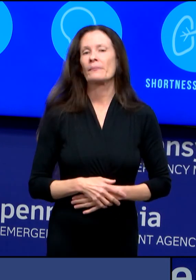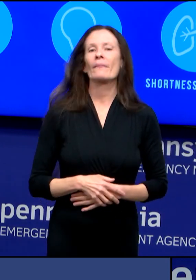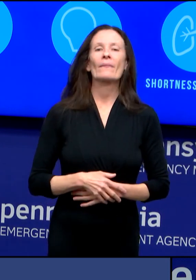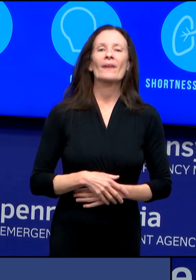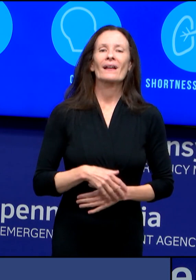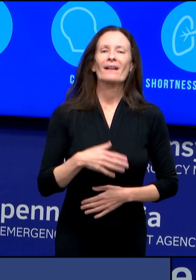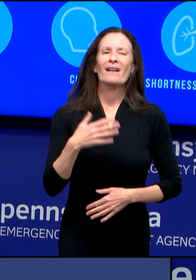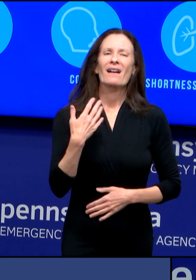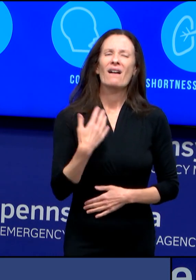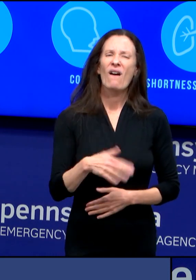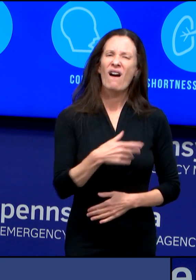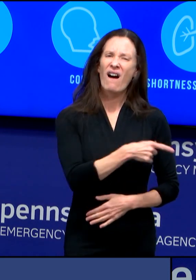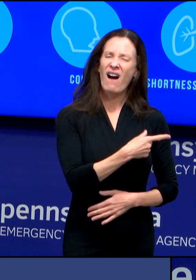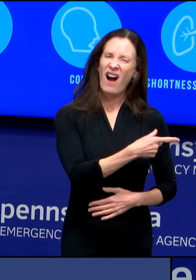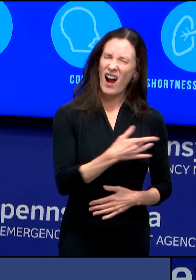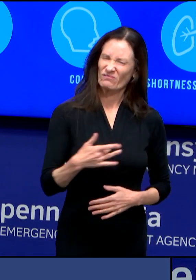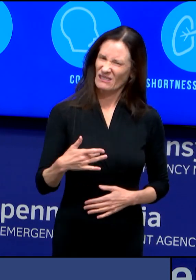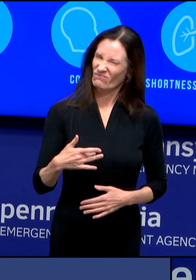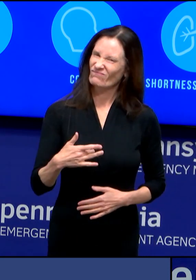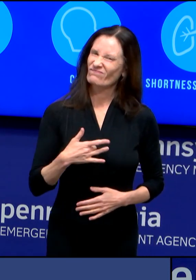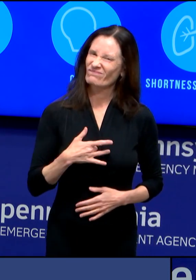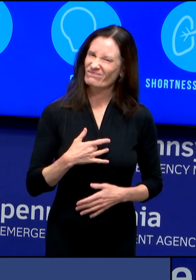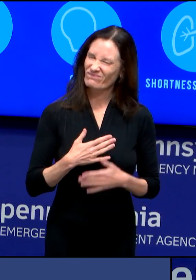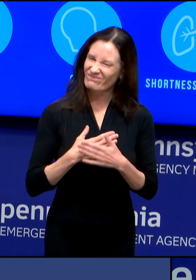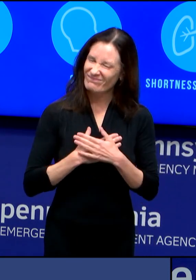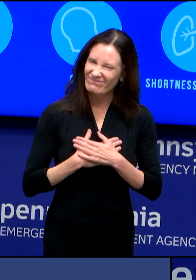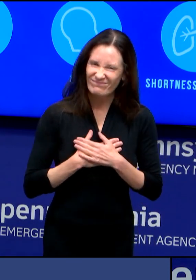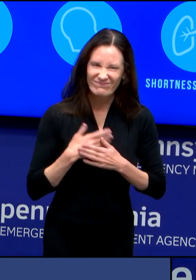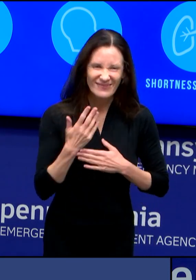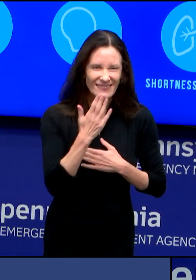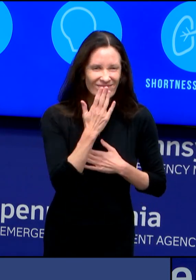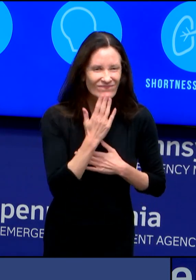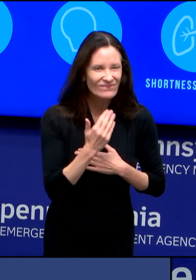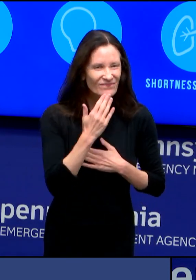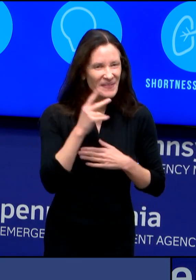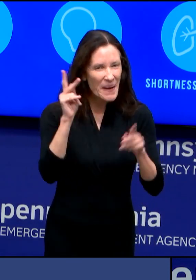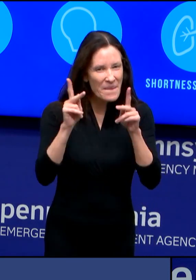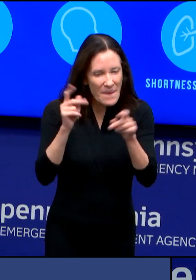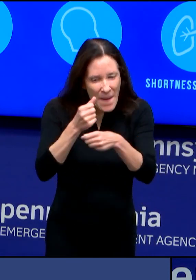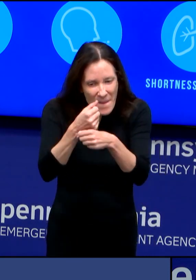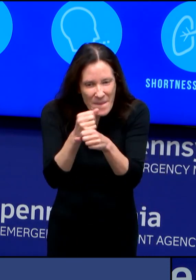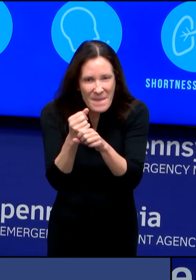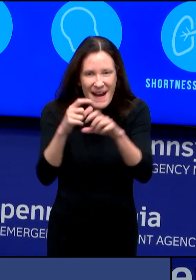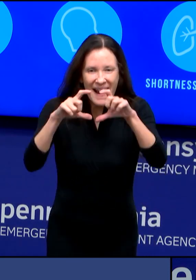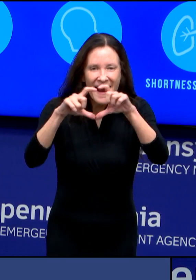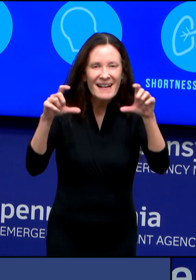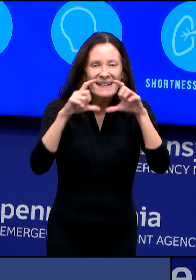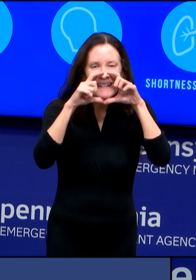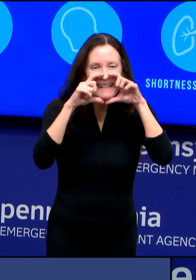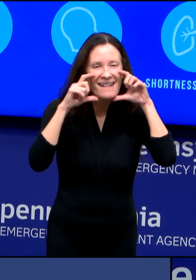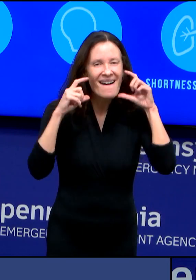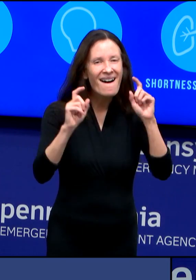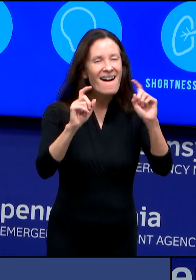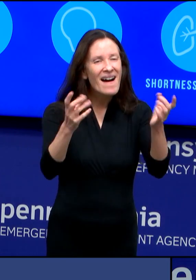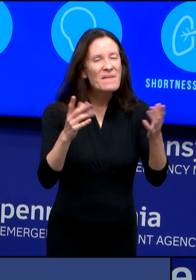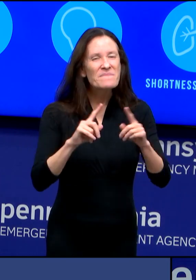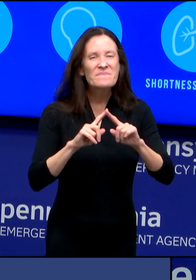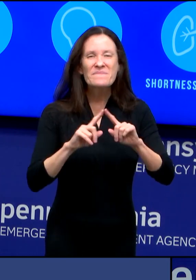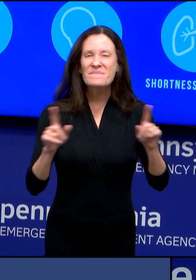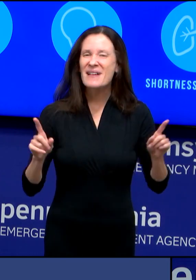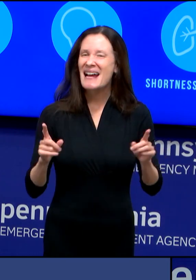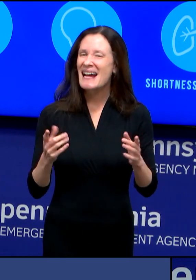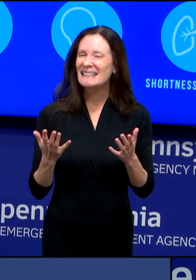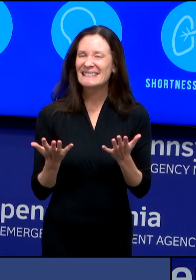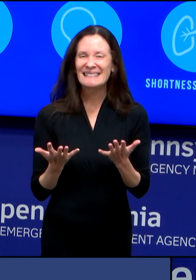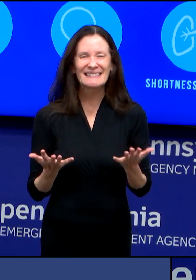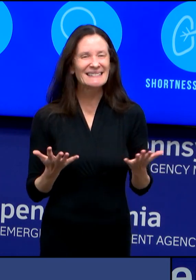Pennsylvania, and they're wanting to contribute and to give. Unfortunately, the regular masks that most individuals would have are not